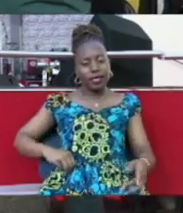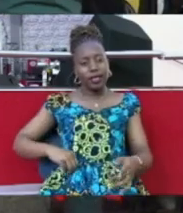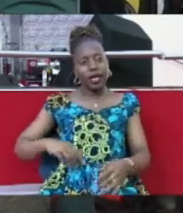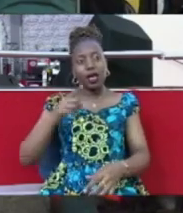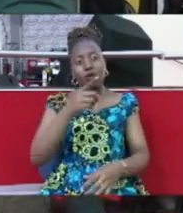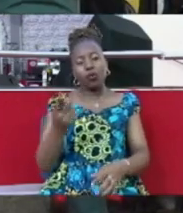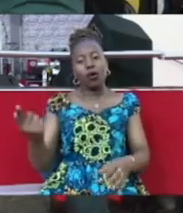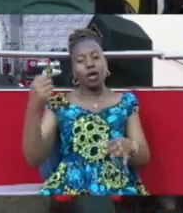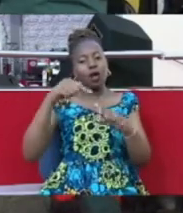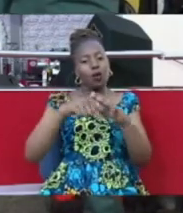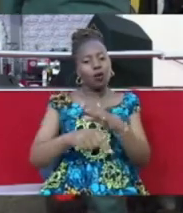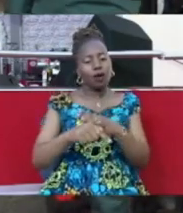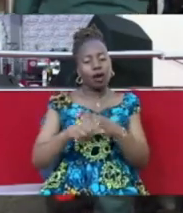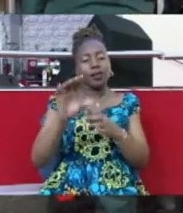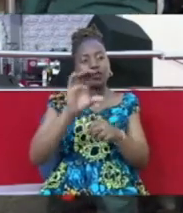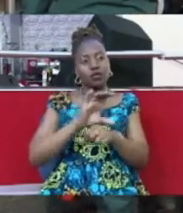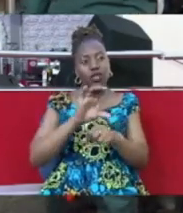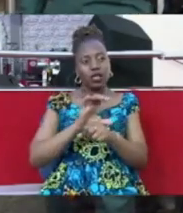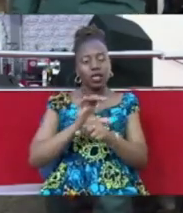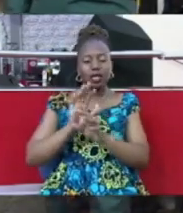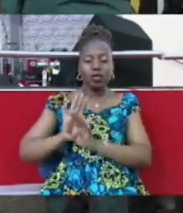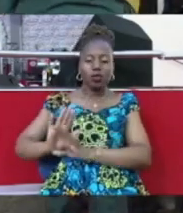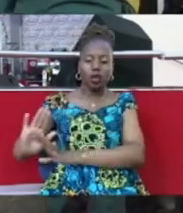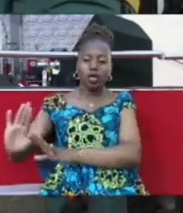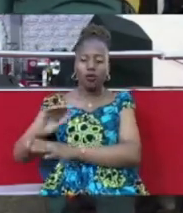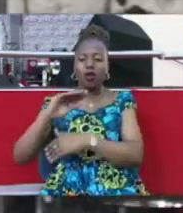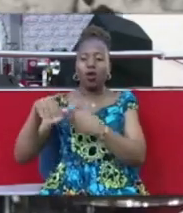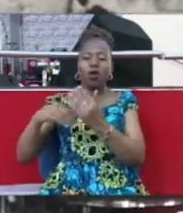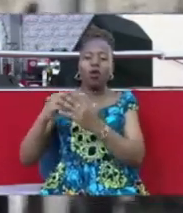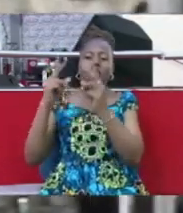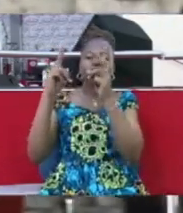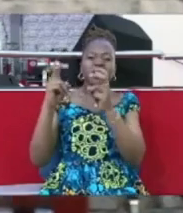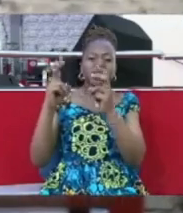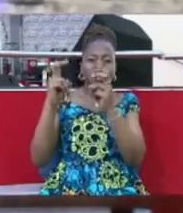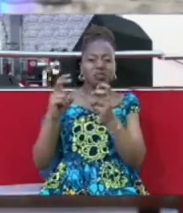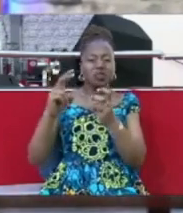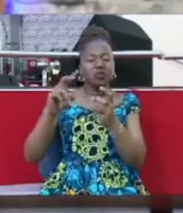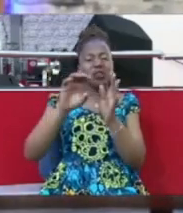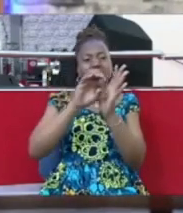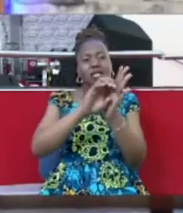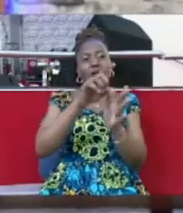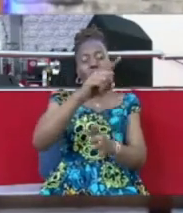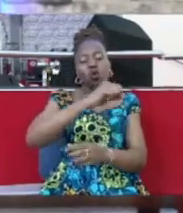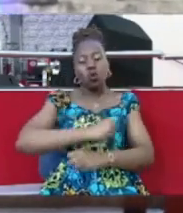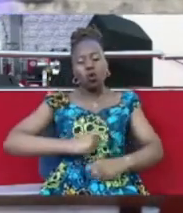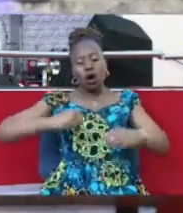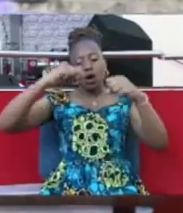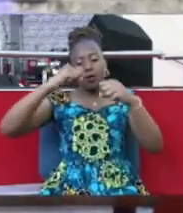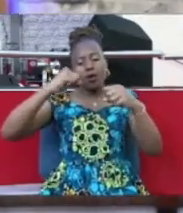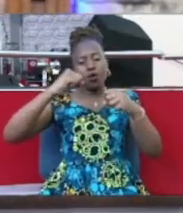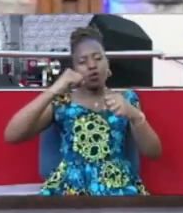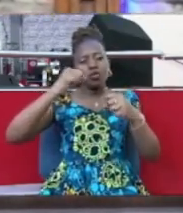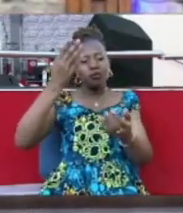and you remove every credential and put it down. Your CEO kofia, you put it down. Your prophetic whatever,